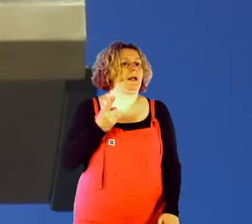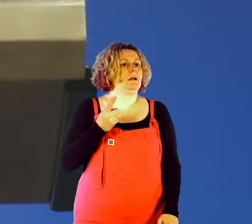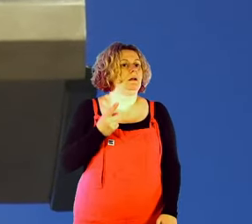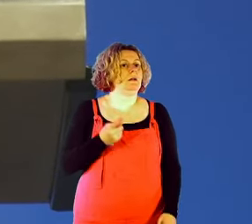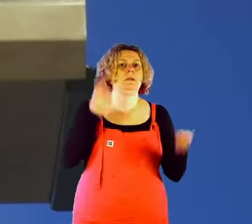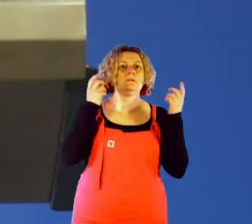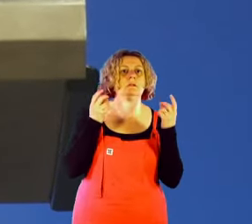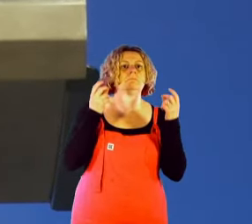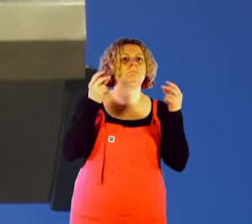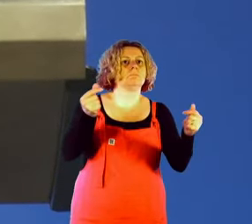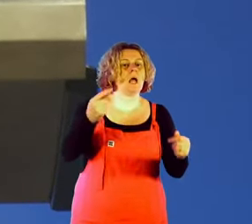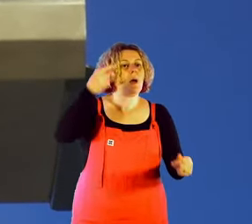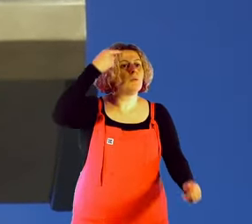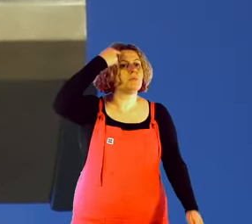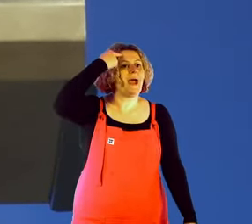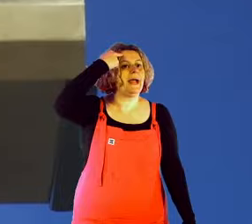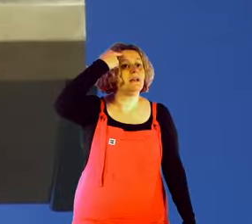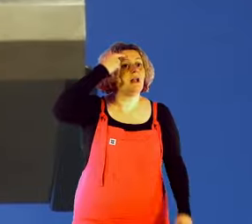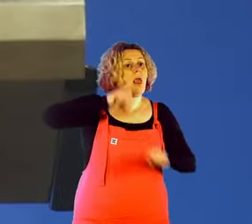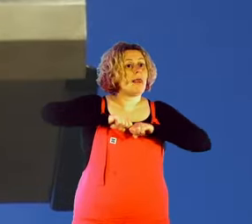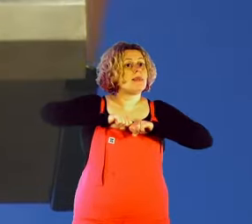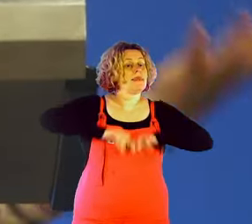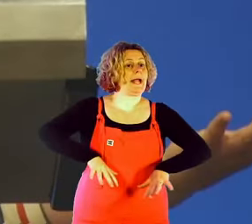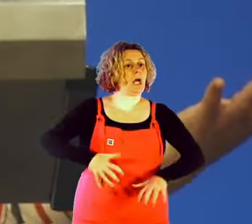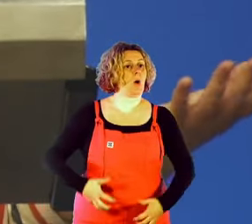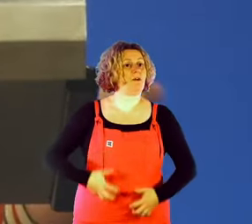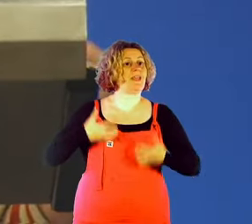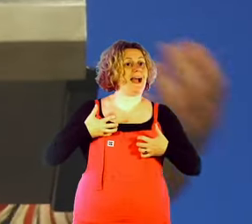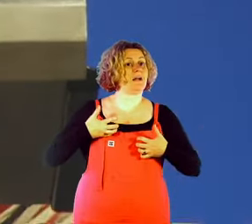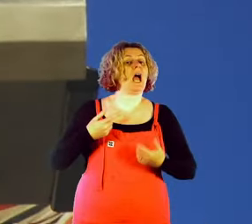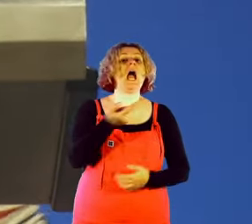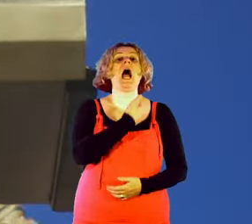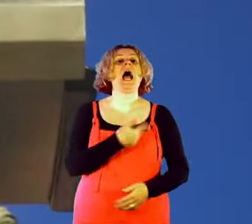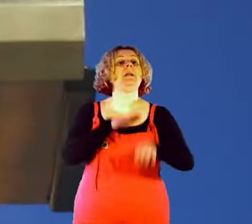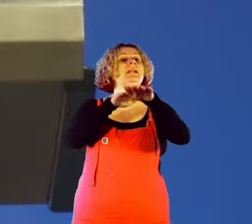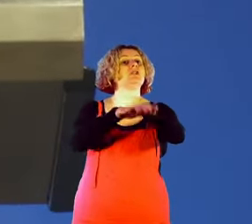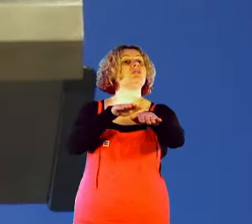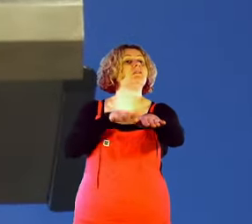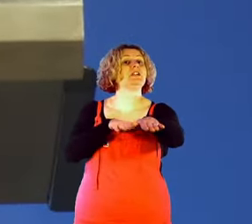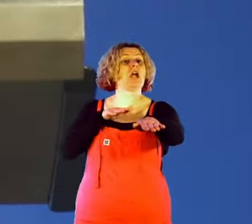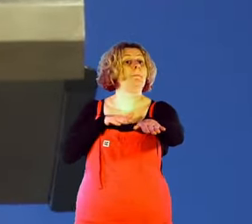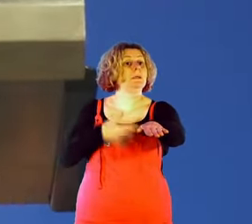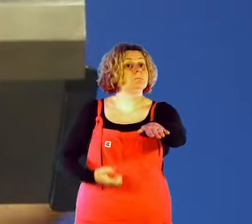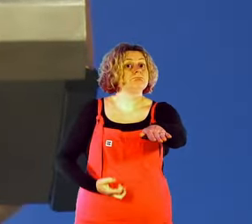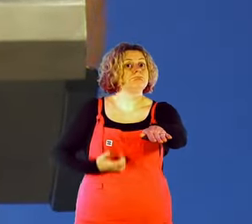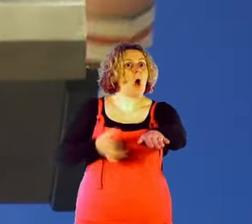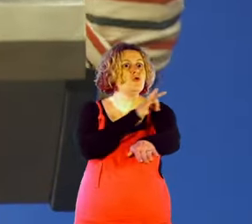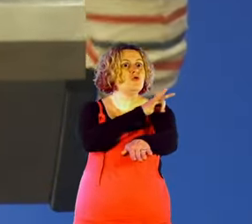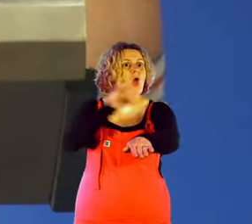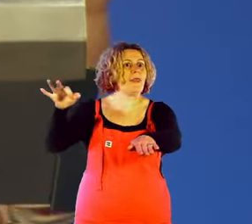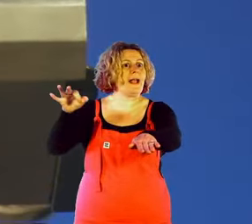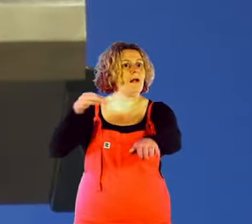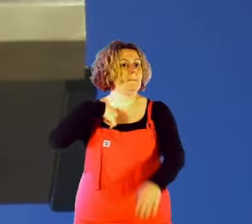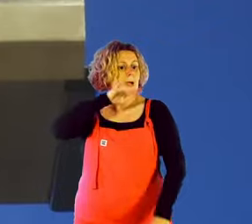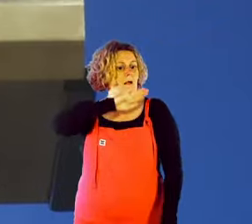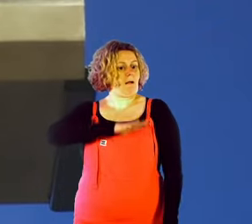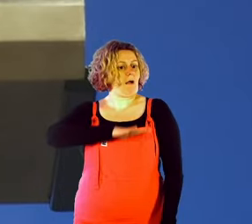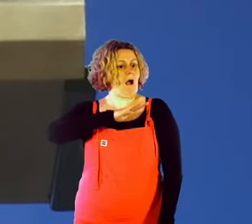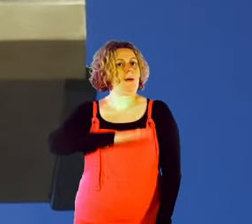just bypassed the angry bit, and I would be in the traffic jam, and I'd sit there calmly, and I'd be singing and praying and